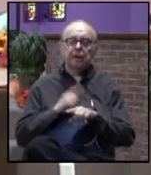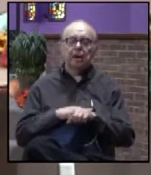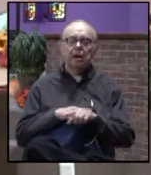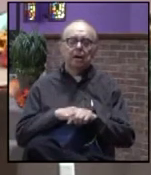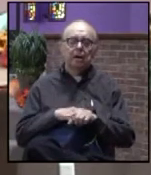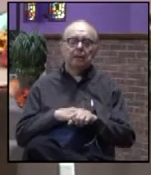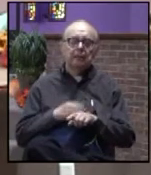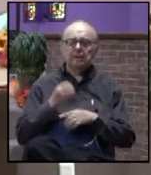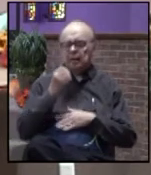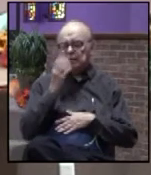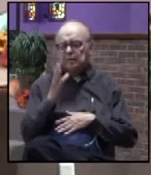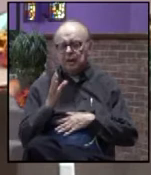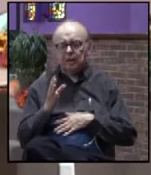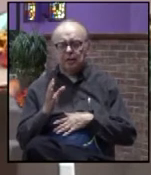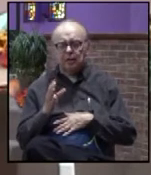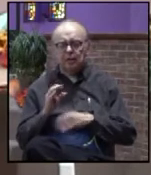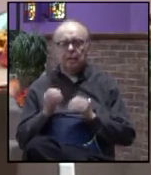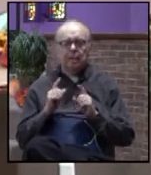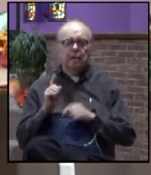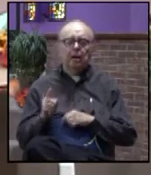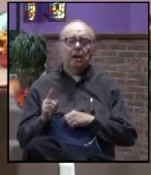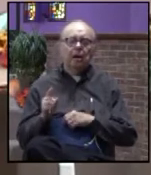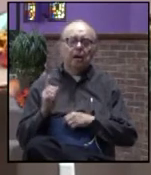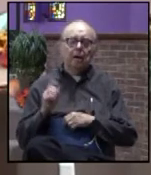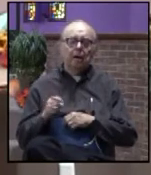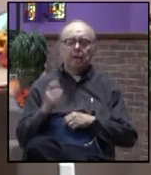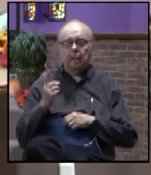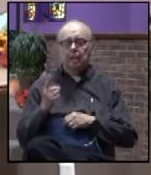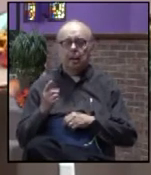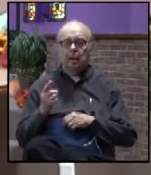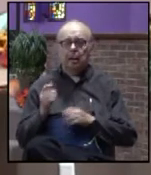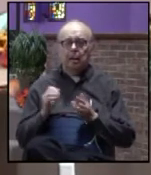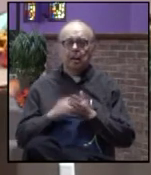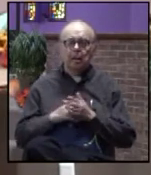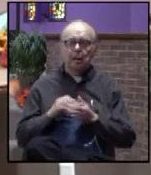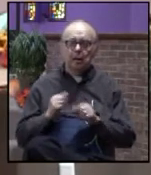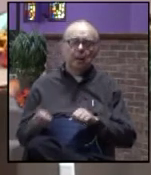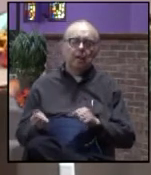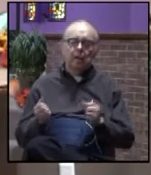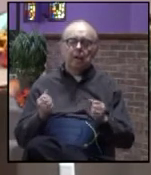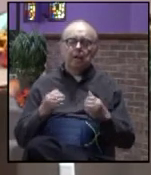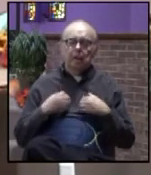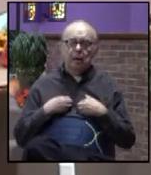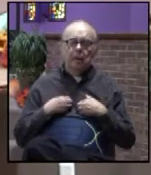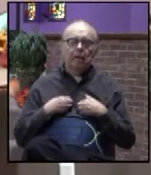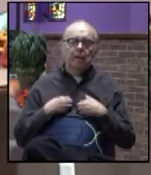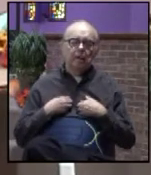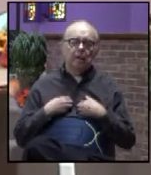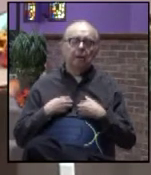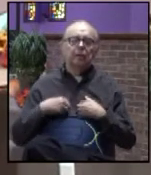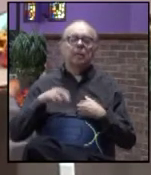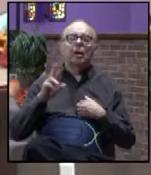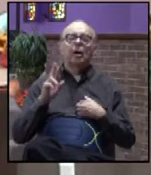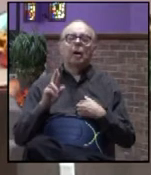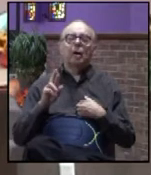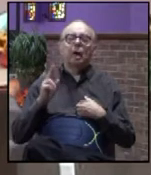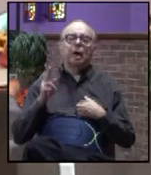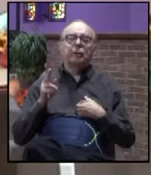don't care. Number one, you need to understand, Baptists don't have they don't have rhythm.